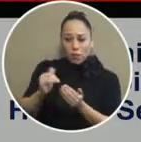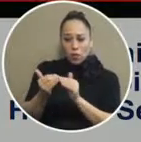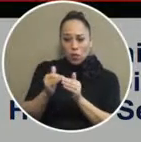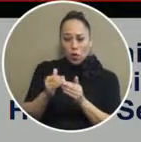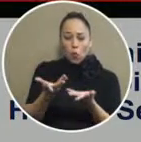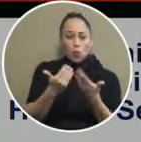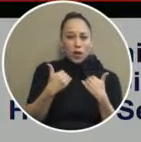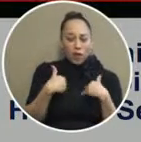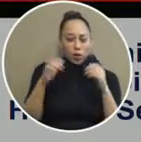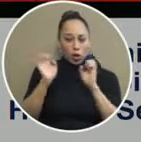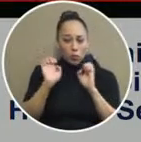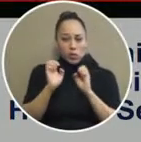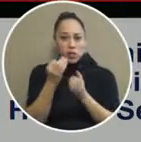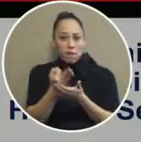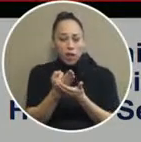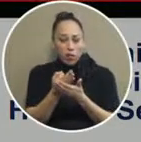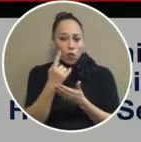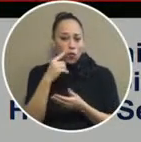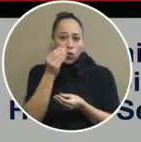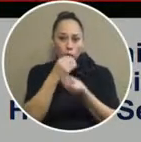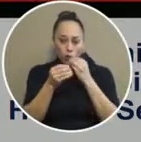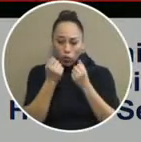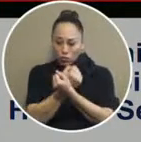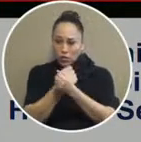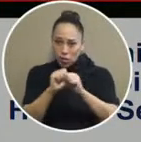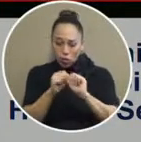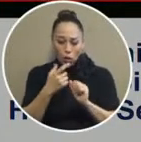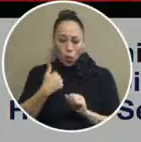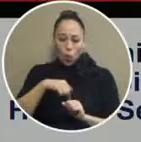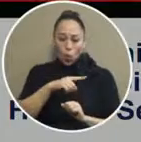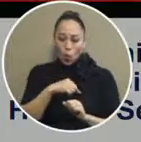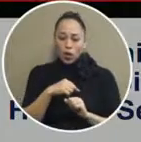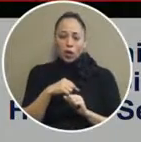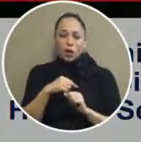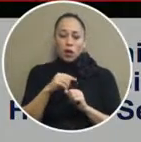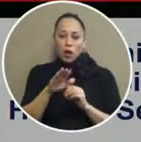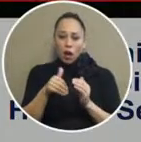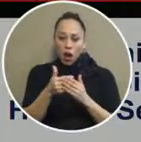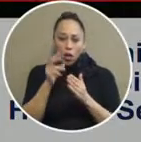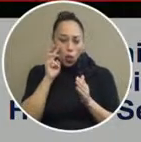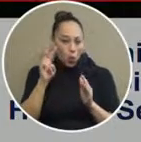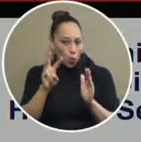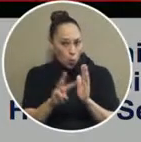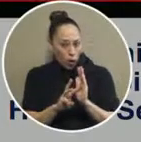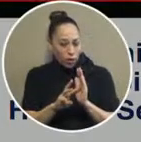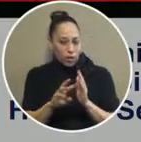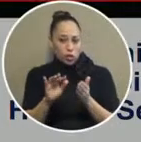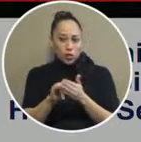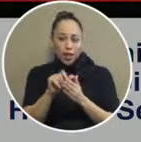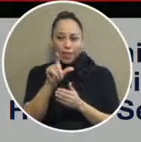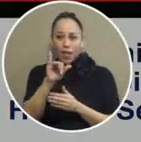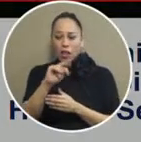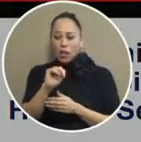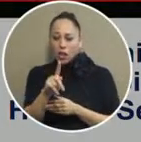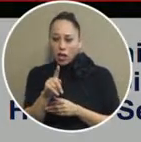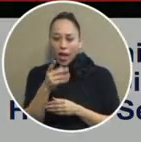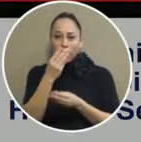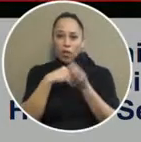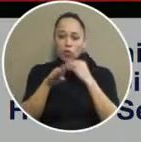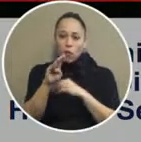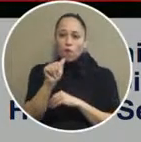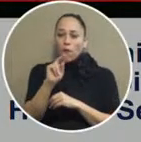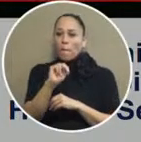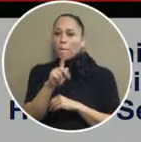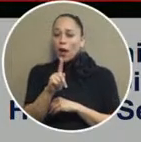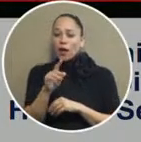emergency funding related to food security. We've all been witness to the length of the lines at the food bank and